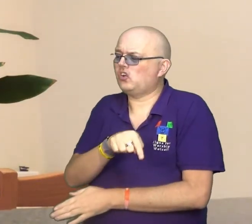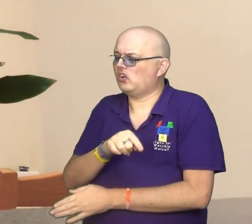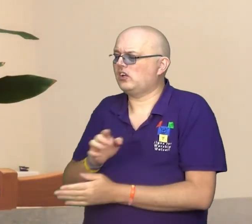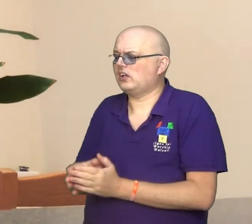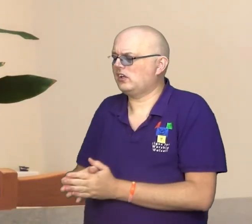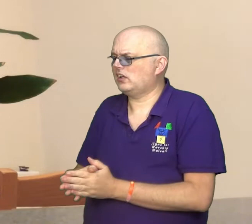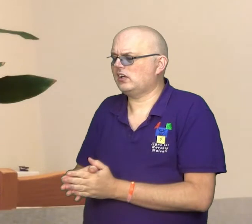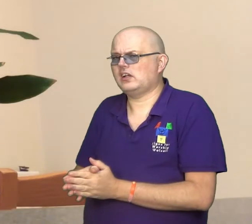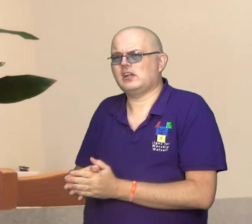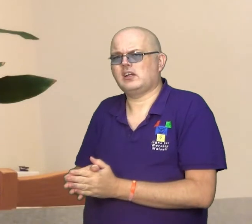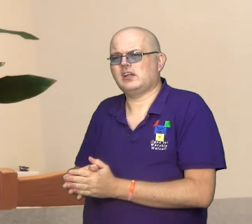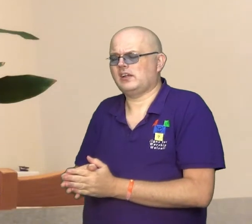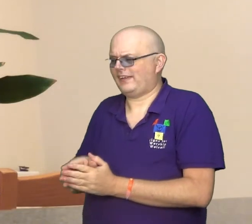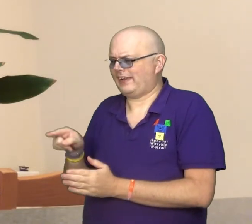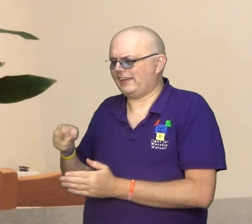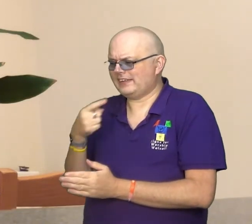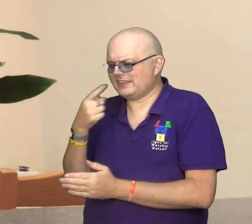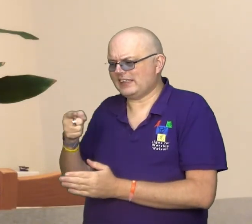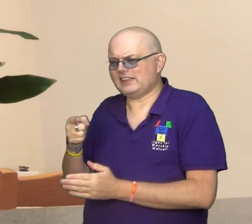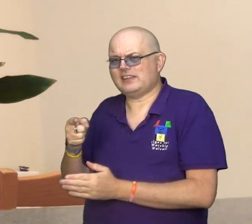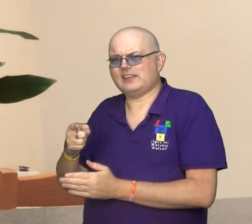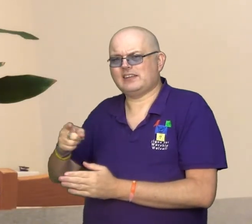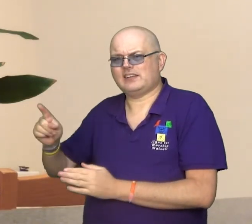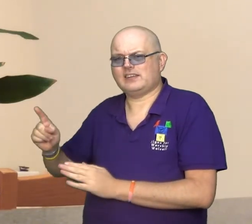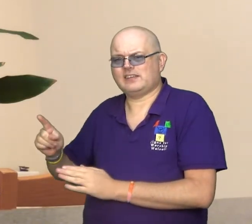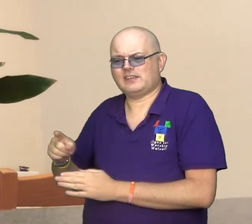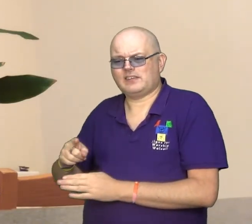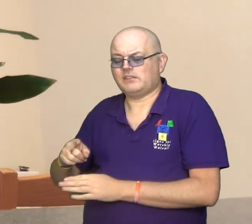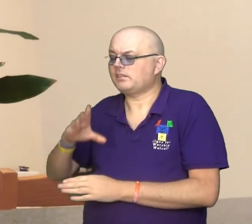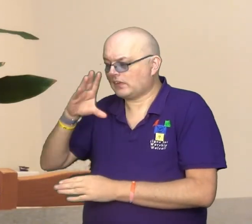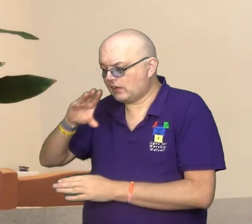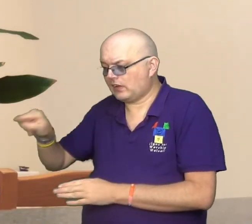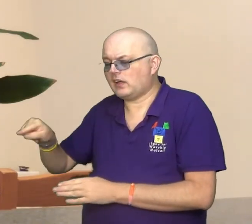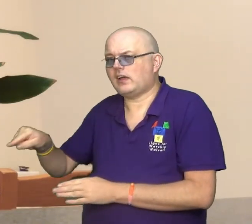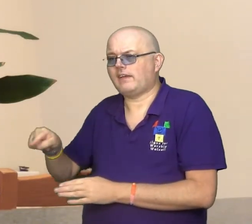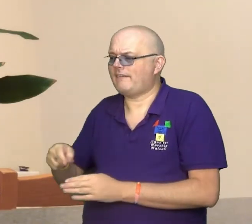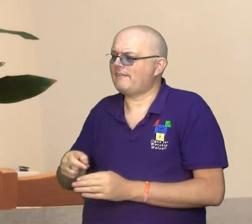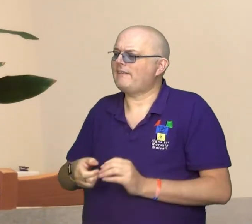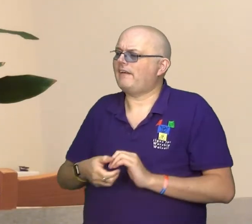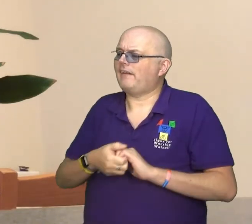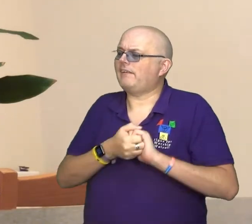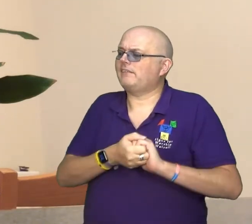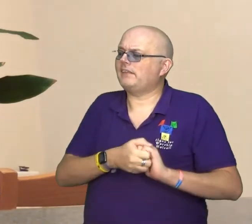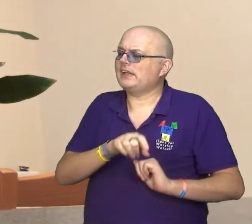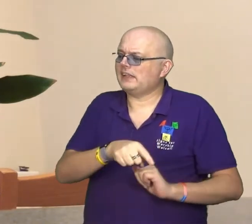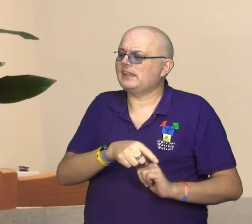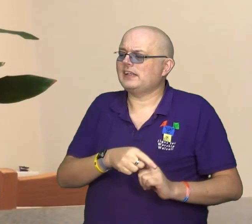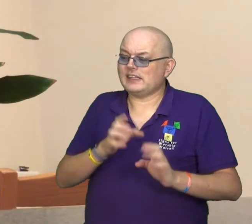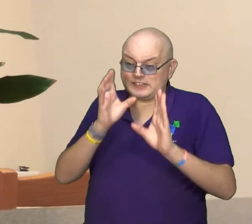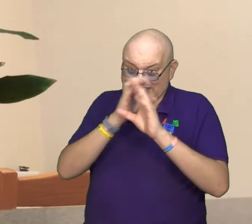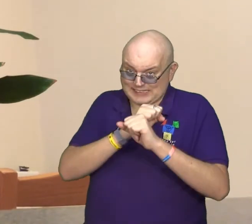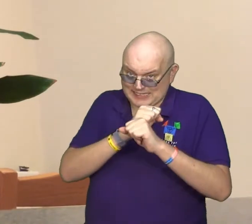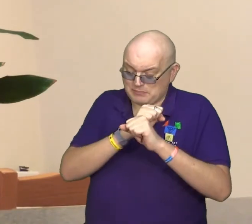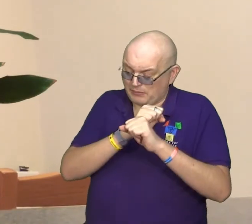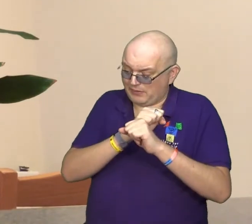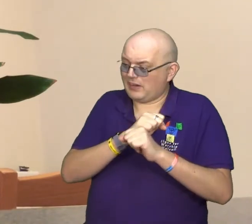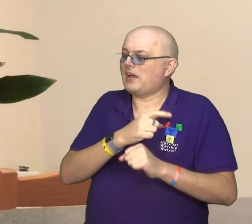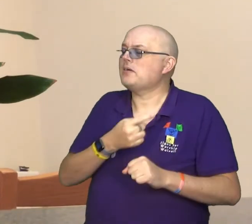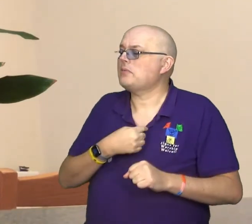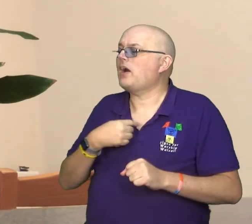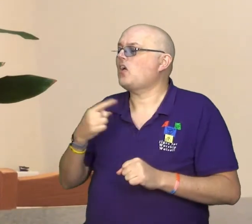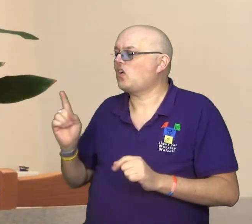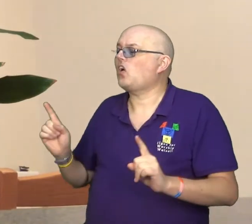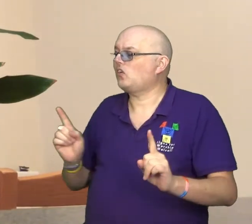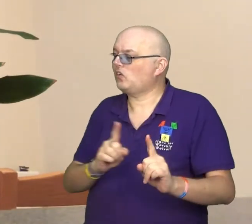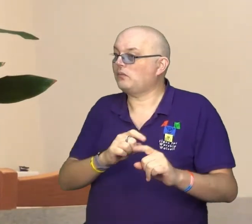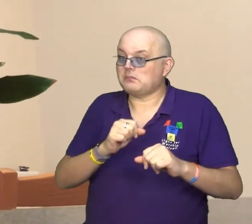Judea." After he said this, he went on to tell them, "Our friend Lazarus has fallen asleep,